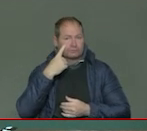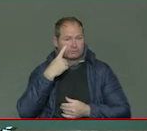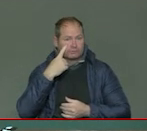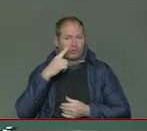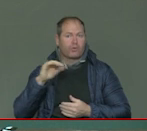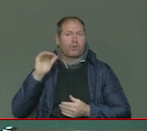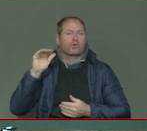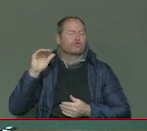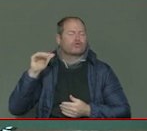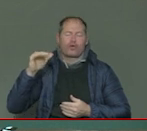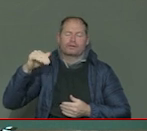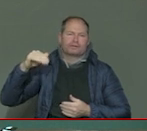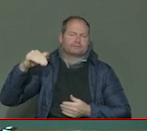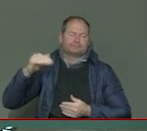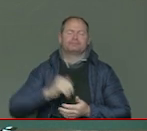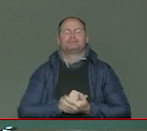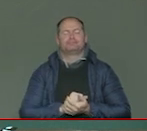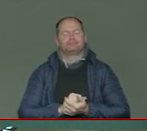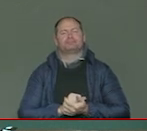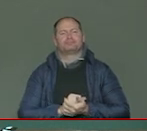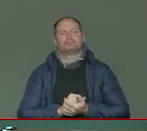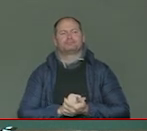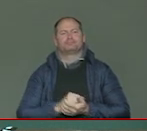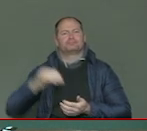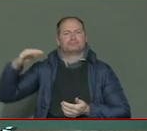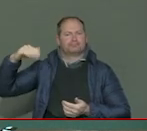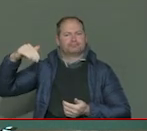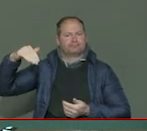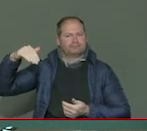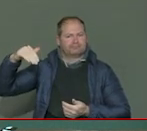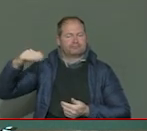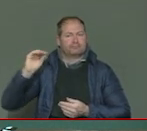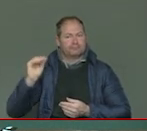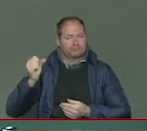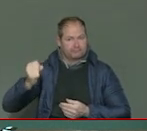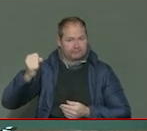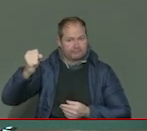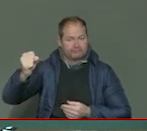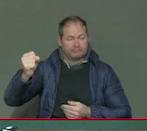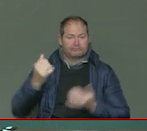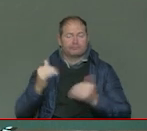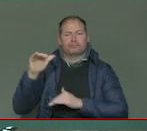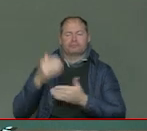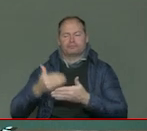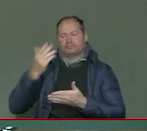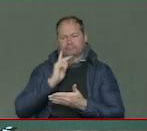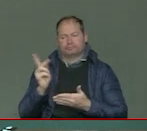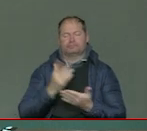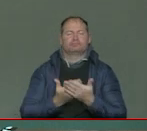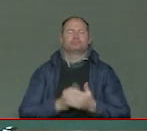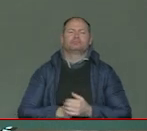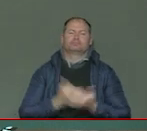bank record. All right. And it will stay outstanding until it appears on our bank statement. All